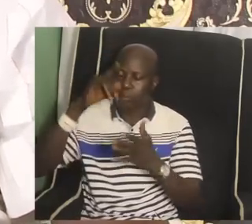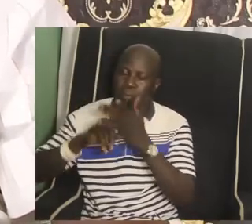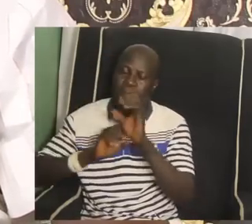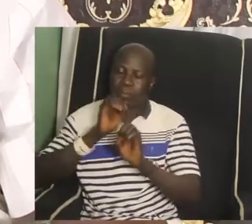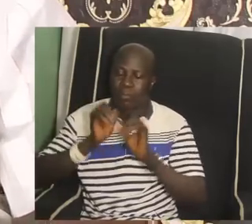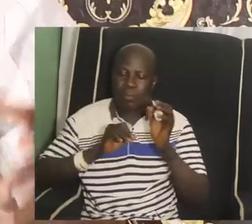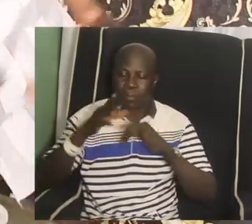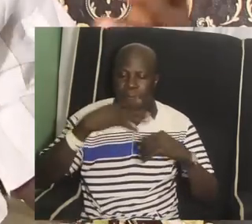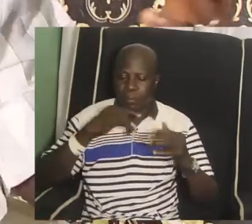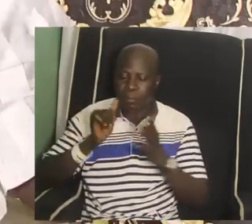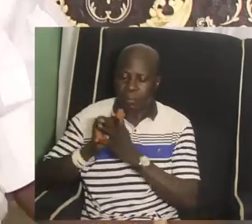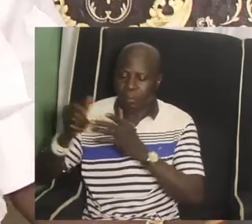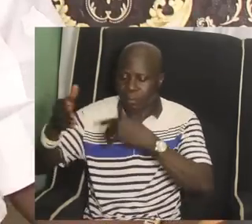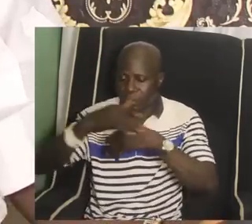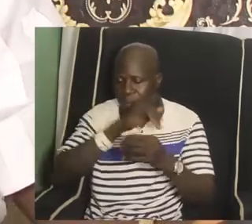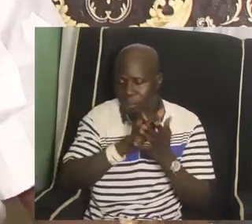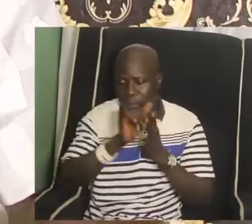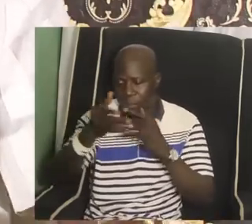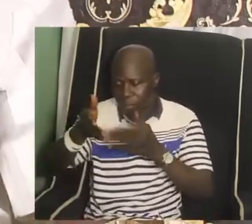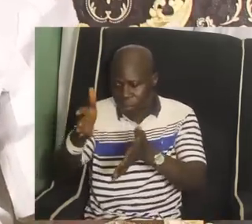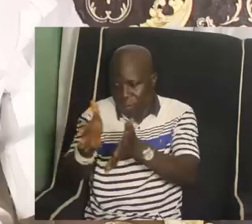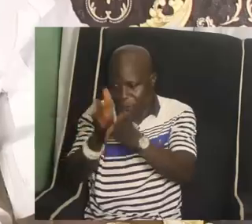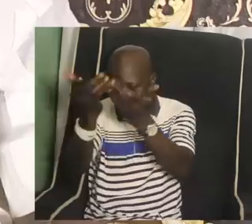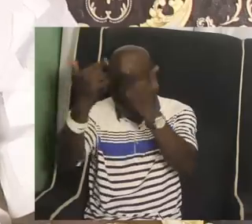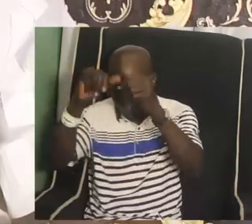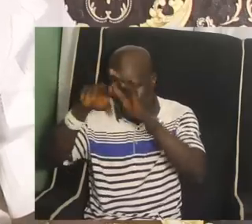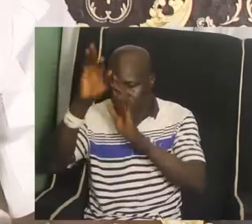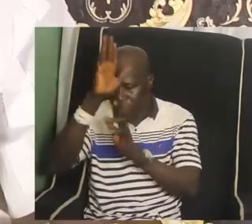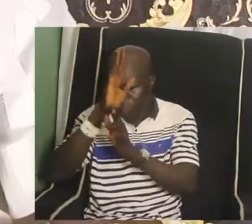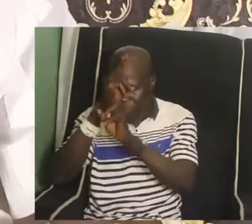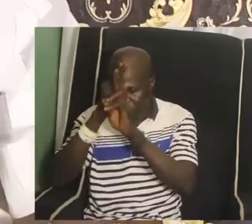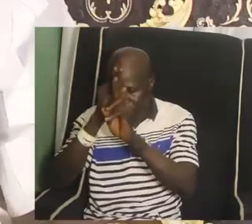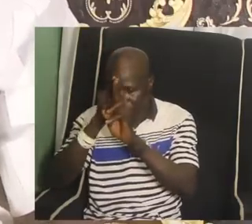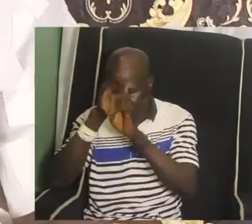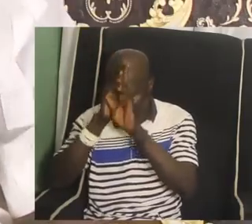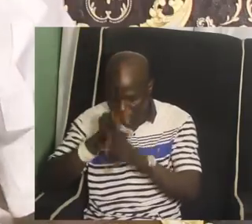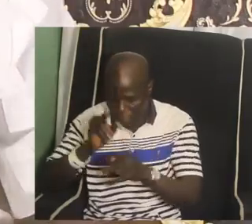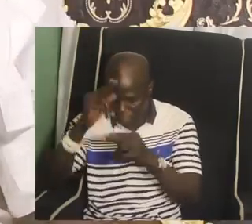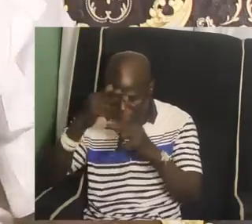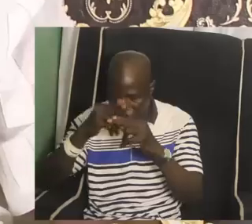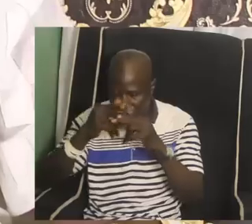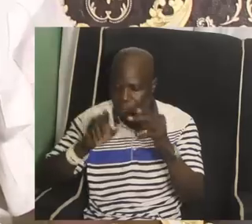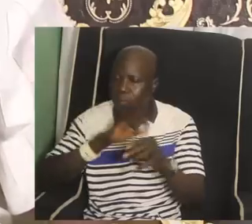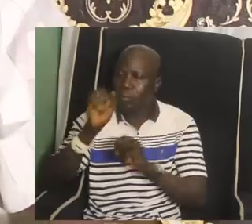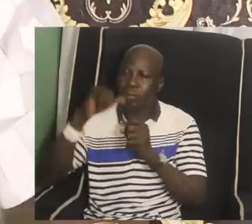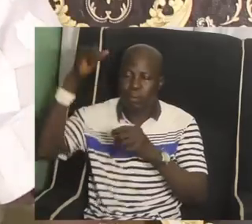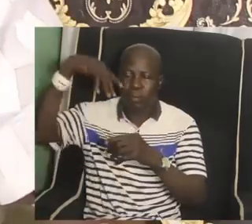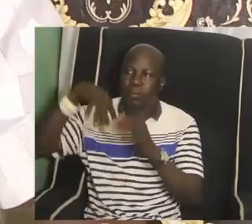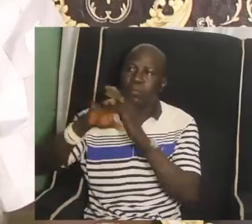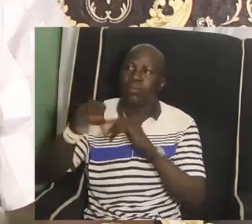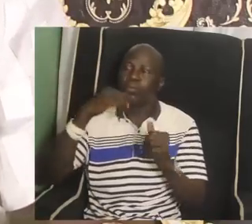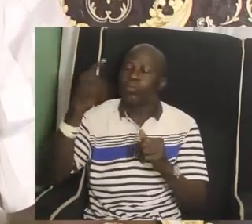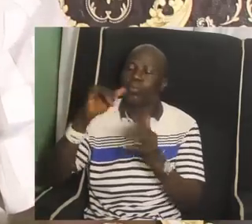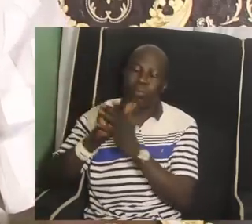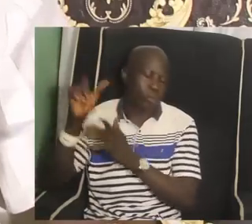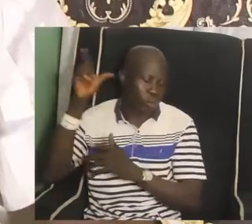lo if you like you say to ba tu wa ni ko wa if you like we ask to come unko re ti mo bowo fun I honor your name mo fi gbadura fun gbogbo to ngwa mi I pray with for everyone